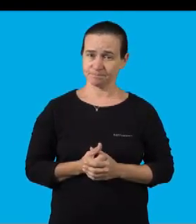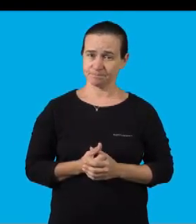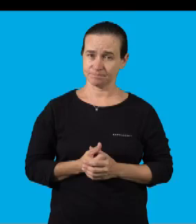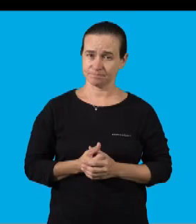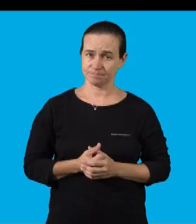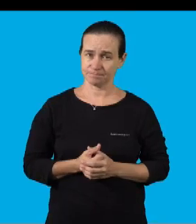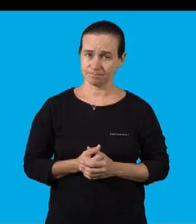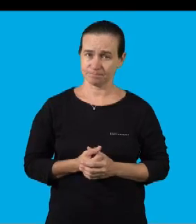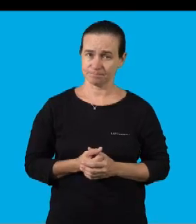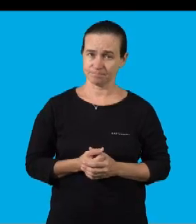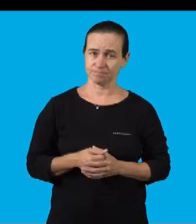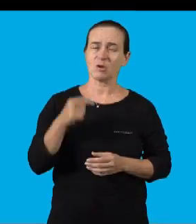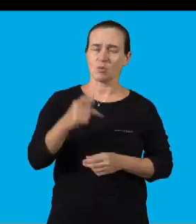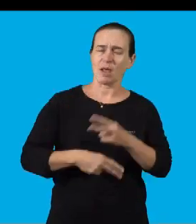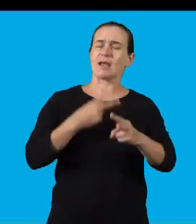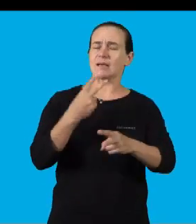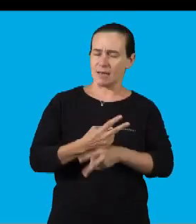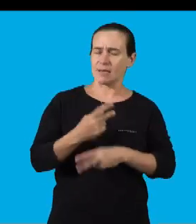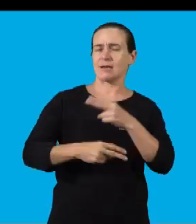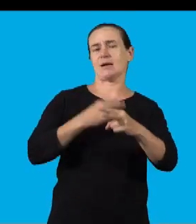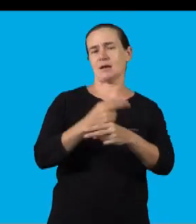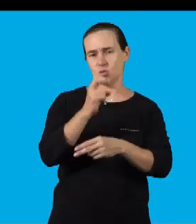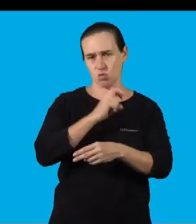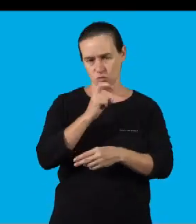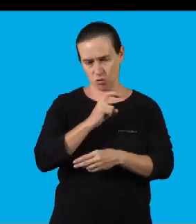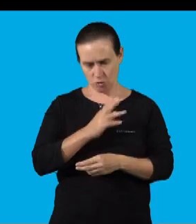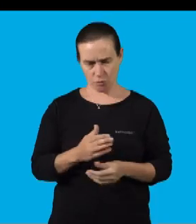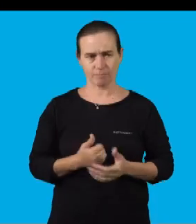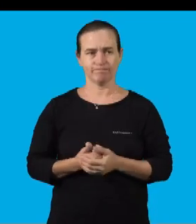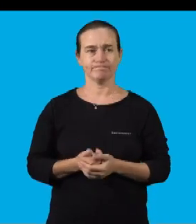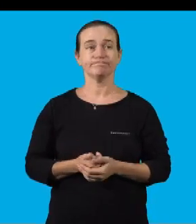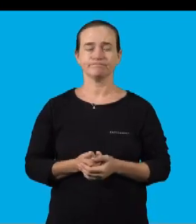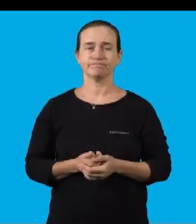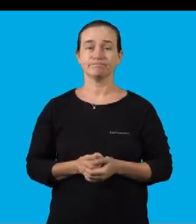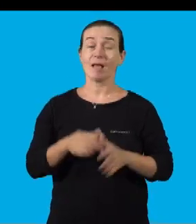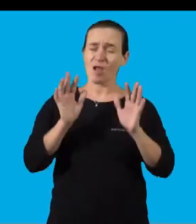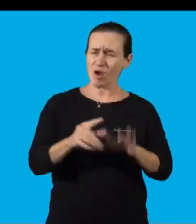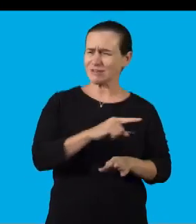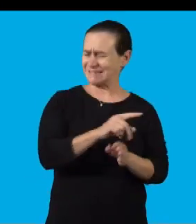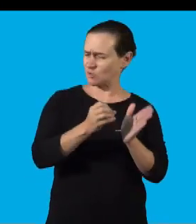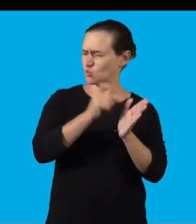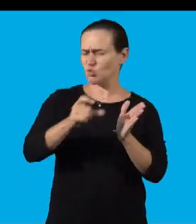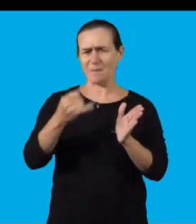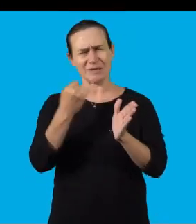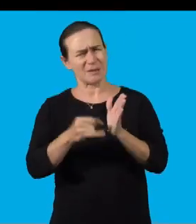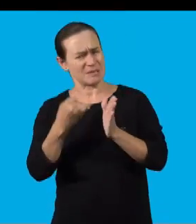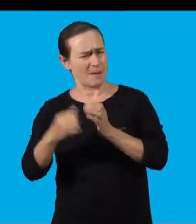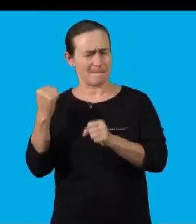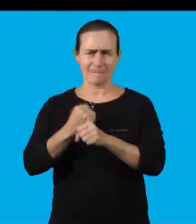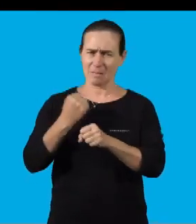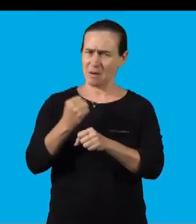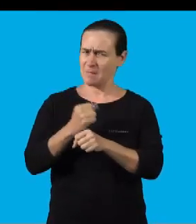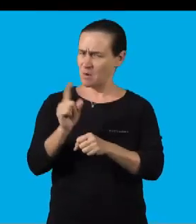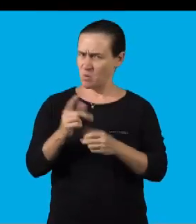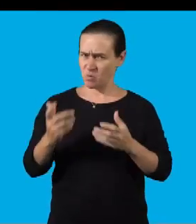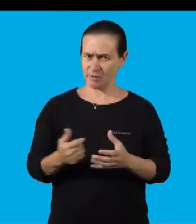these are the words that you keep on using and you know what they mean. So let's look at the common errors